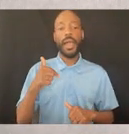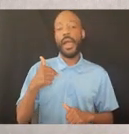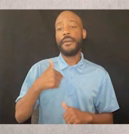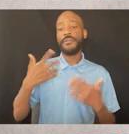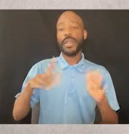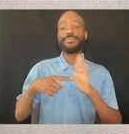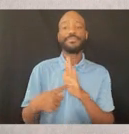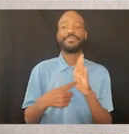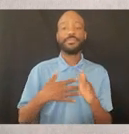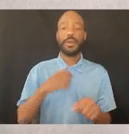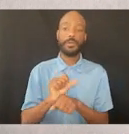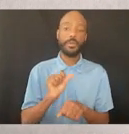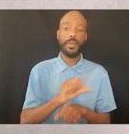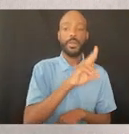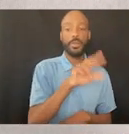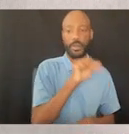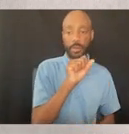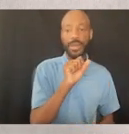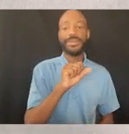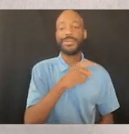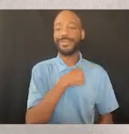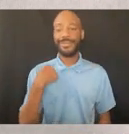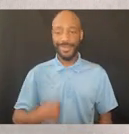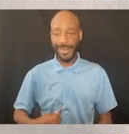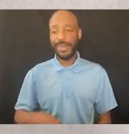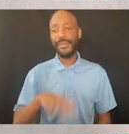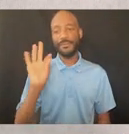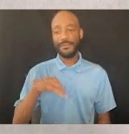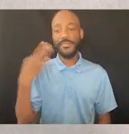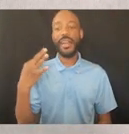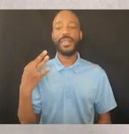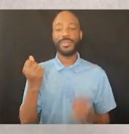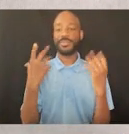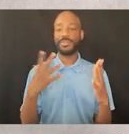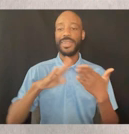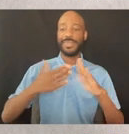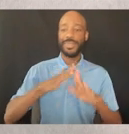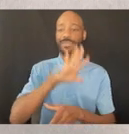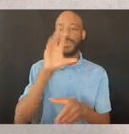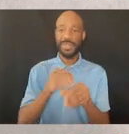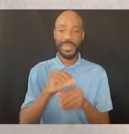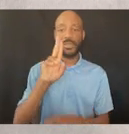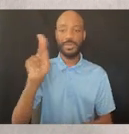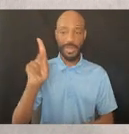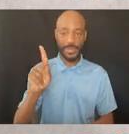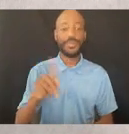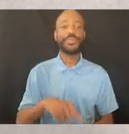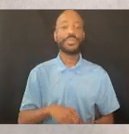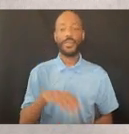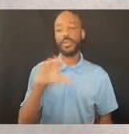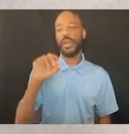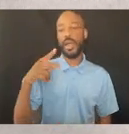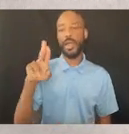US, China, and France, and in many cities across the UK for exhibitions such as Opulent